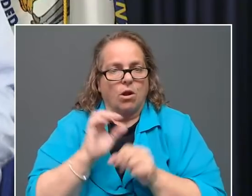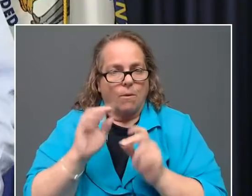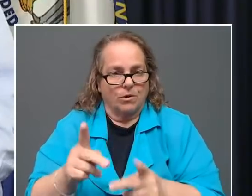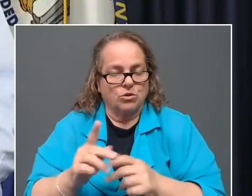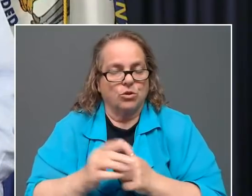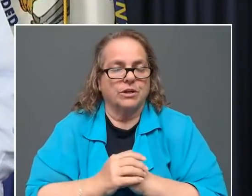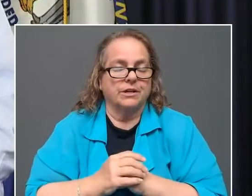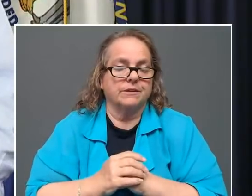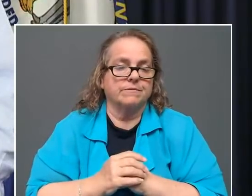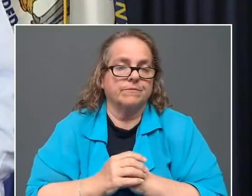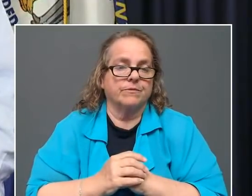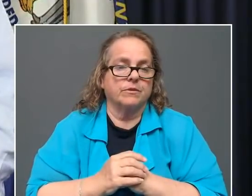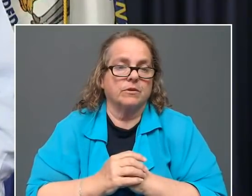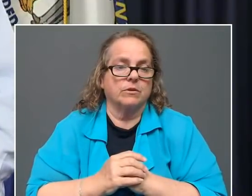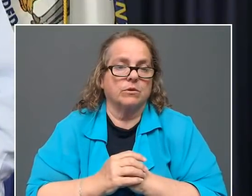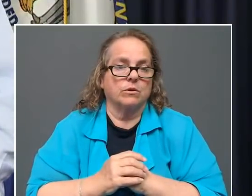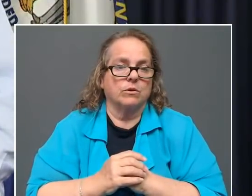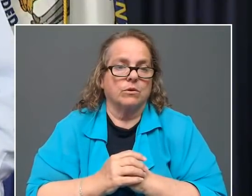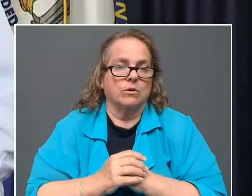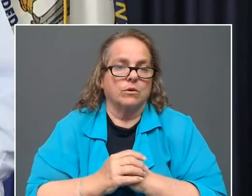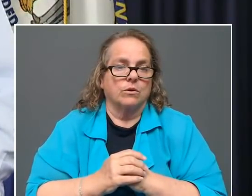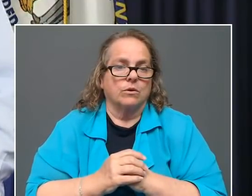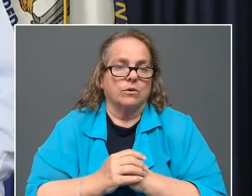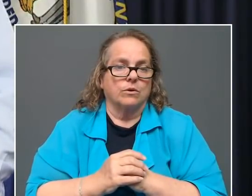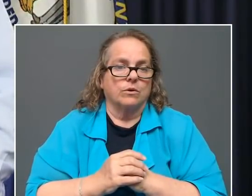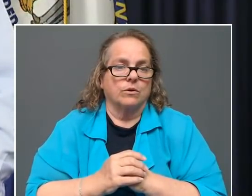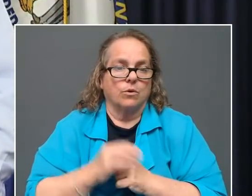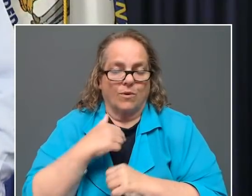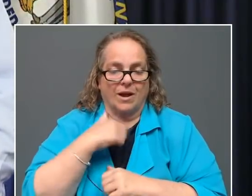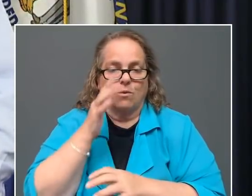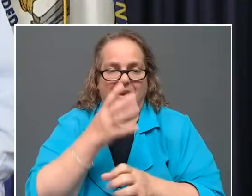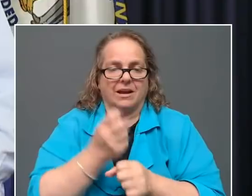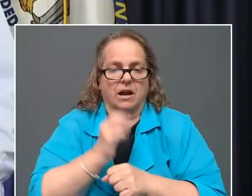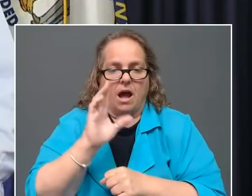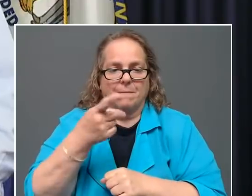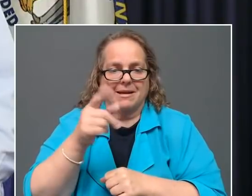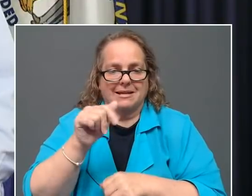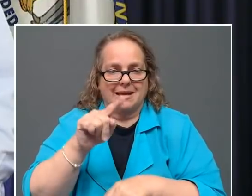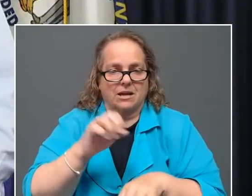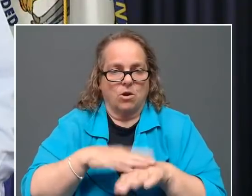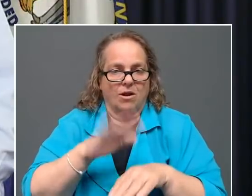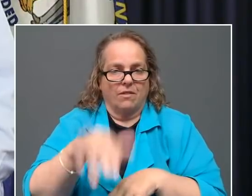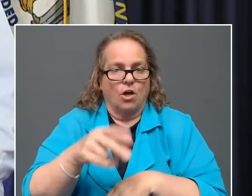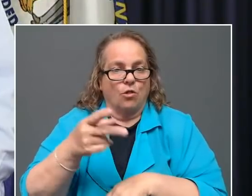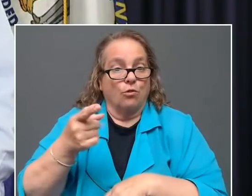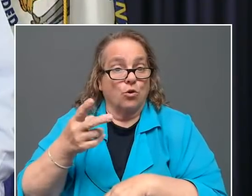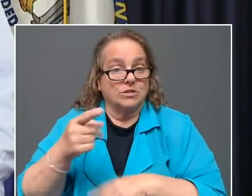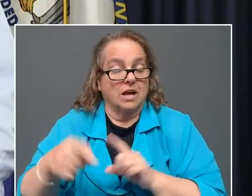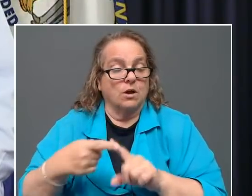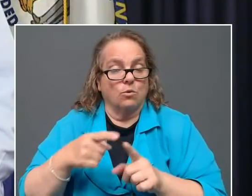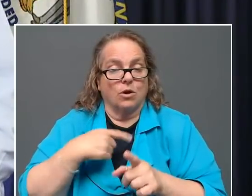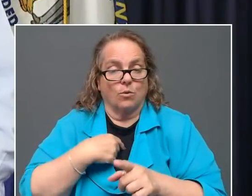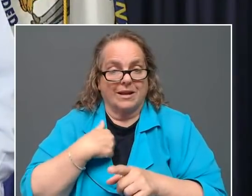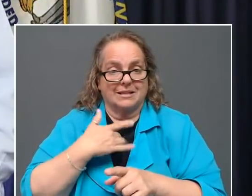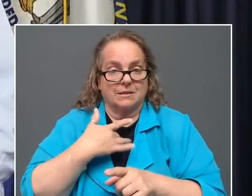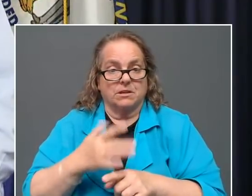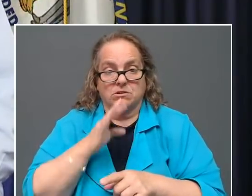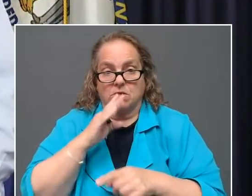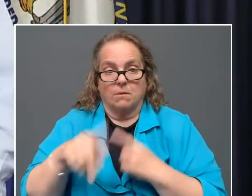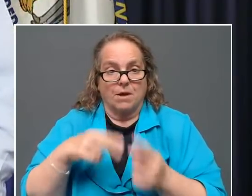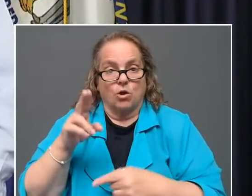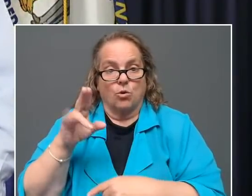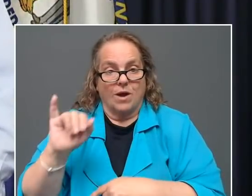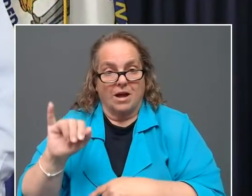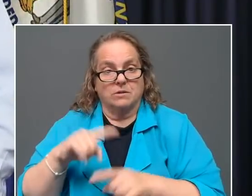We will get an update on that on Thursday when we typically talk about UI, but this was a conversation that I've